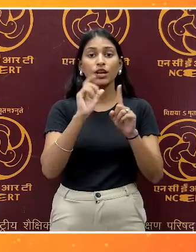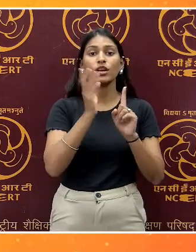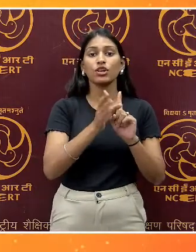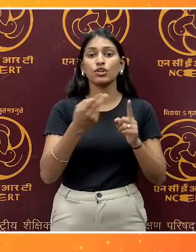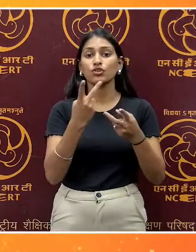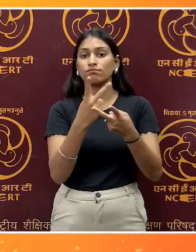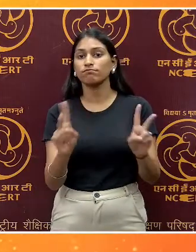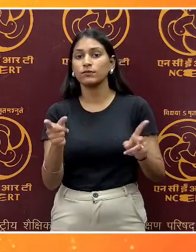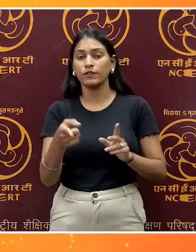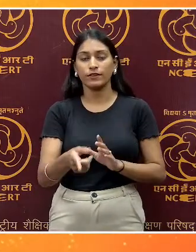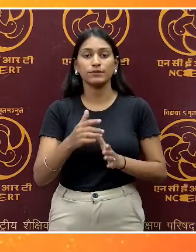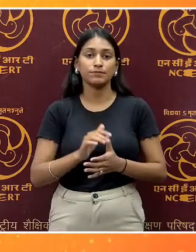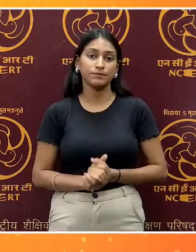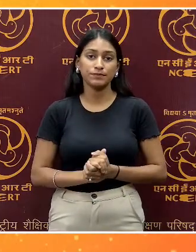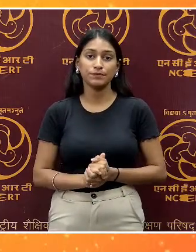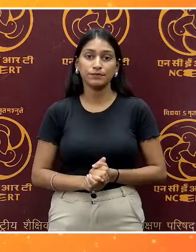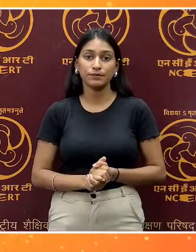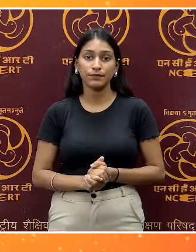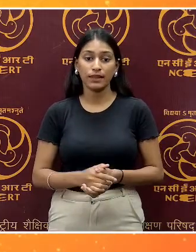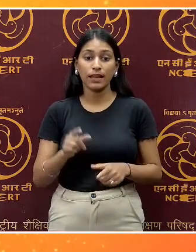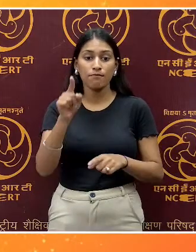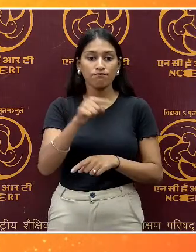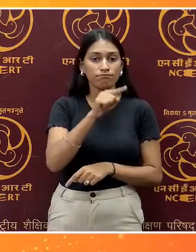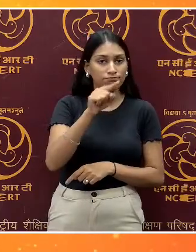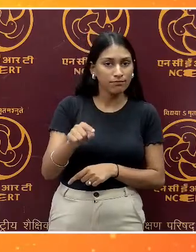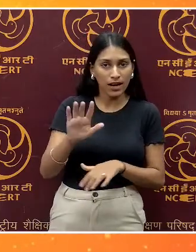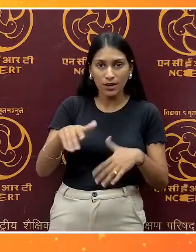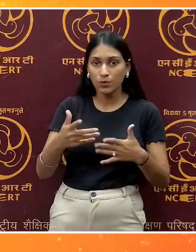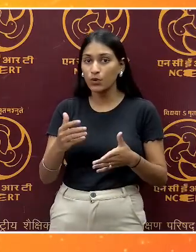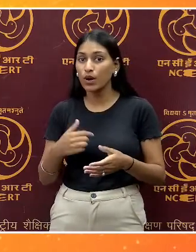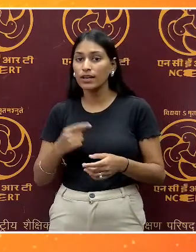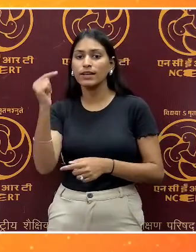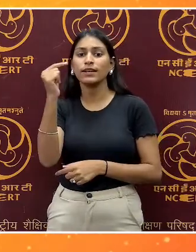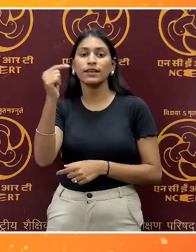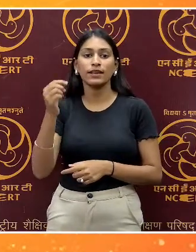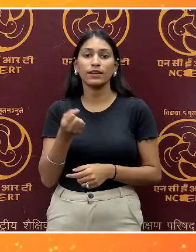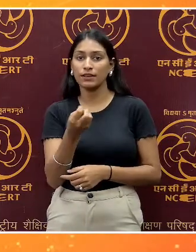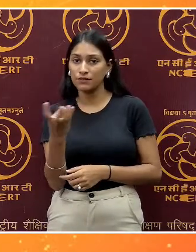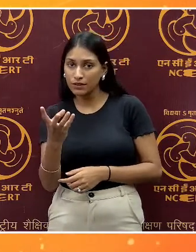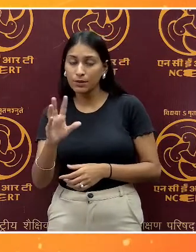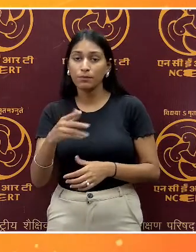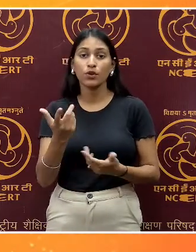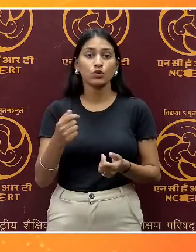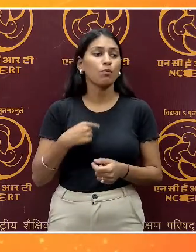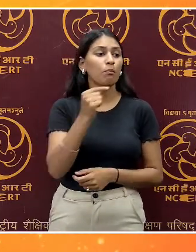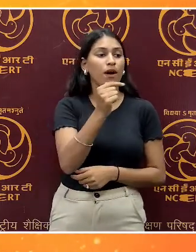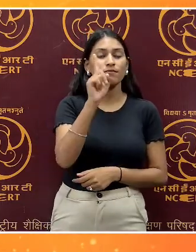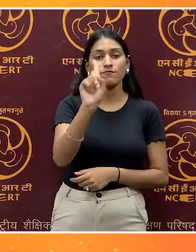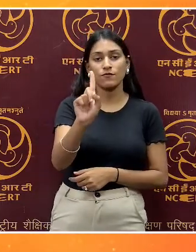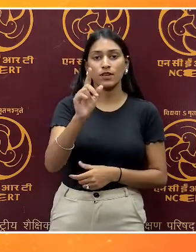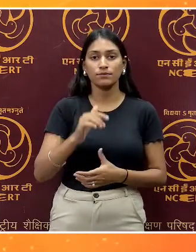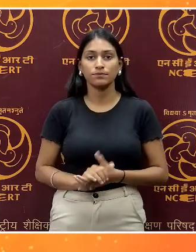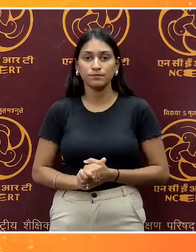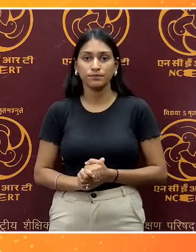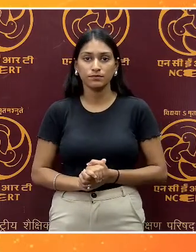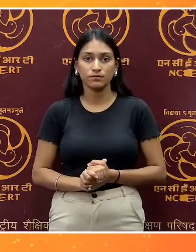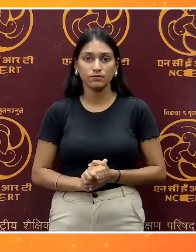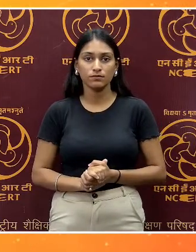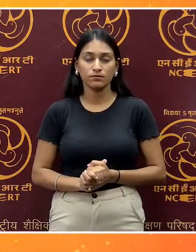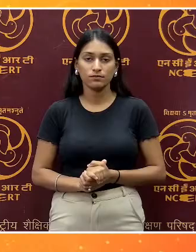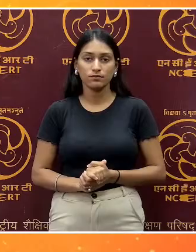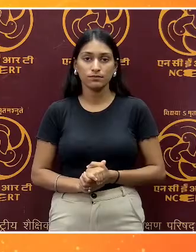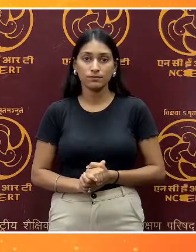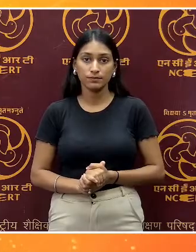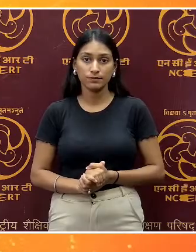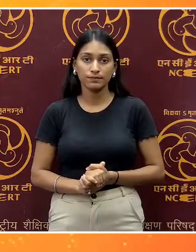also say that the vector has been multiplied with negative number -1. So, when you multiply a vector with